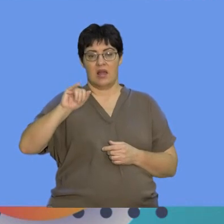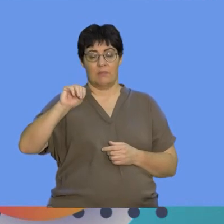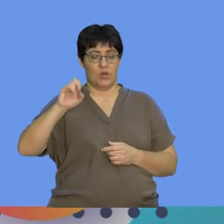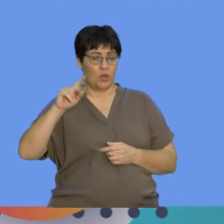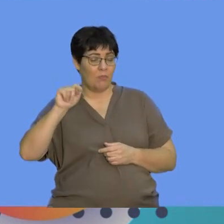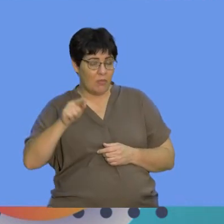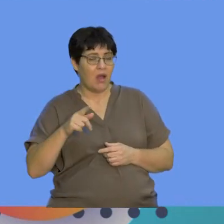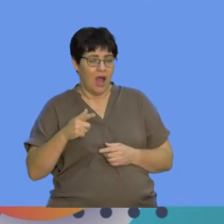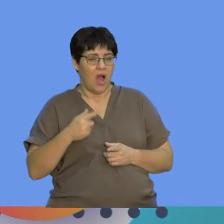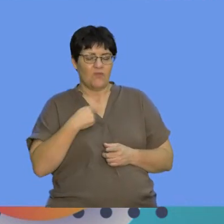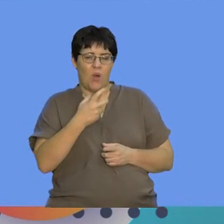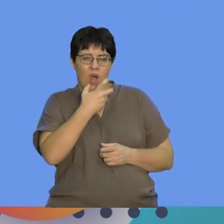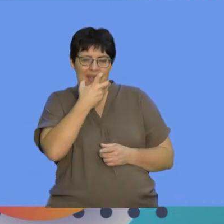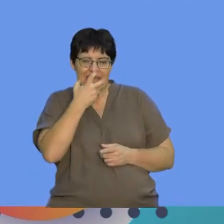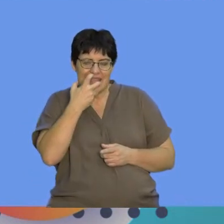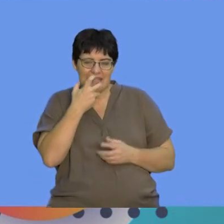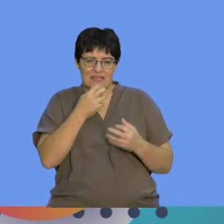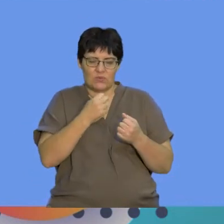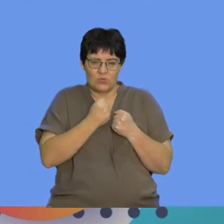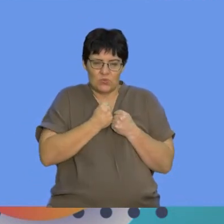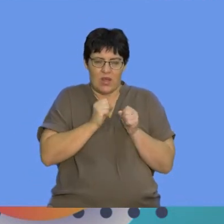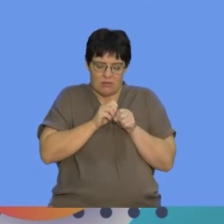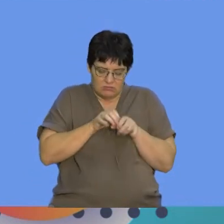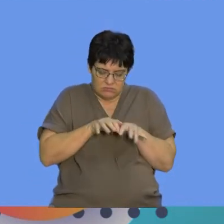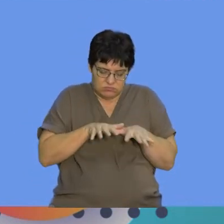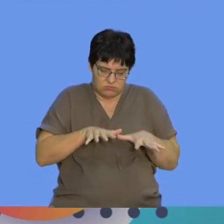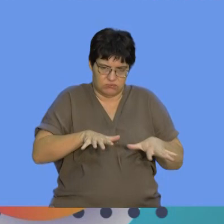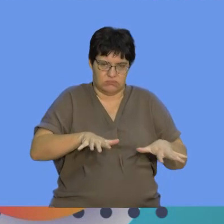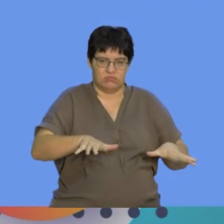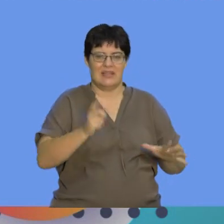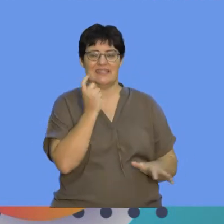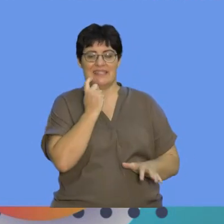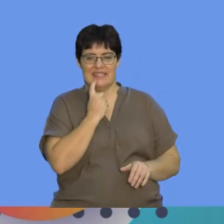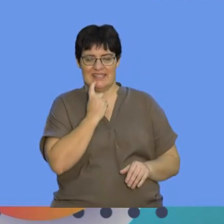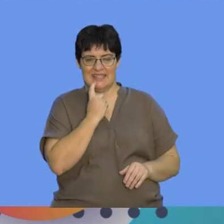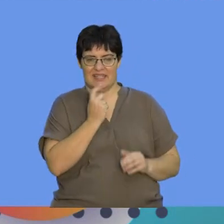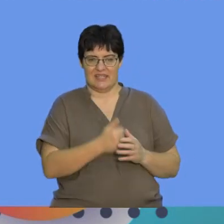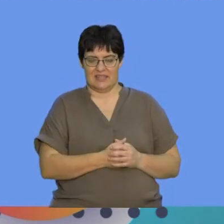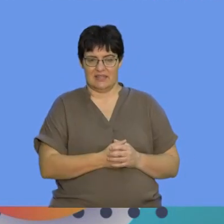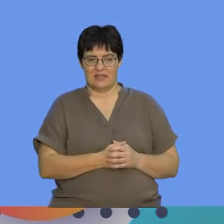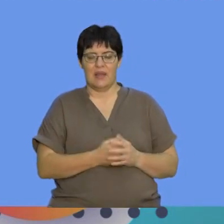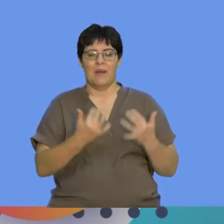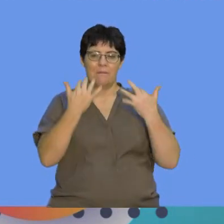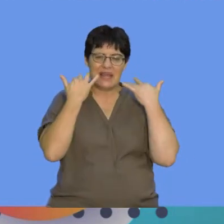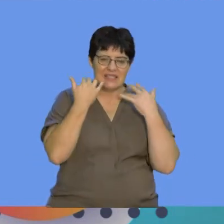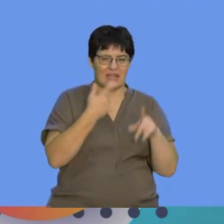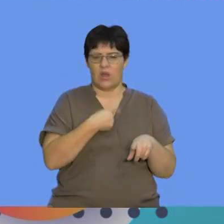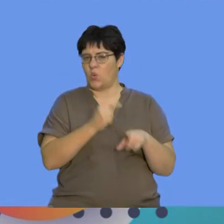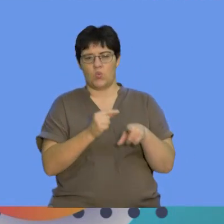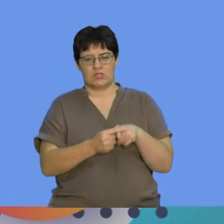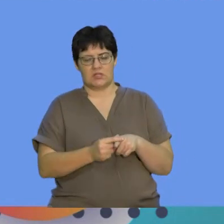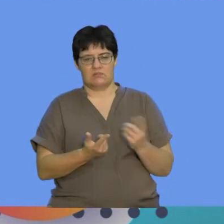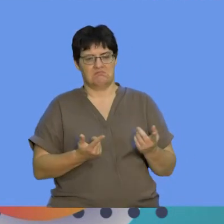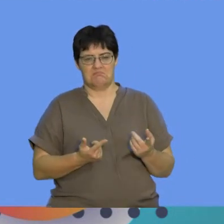that exactly? Aluminum transfers heat quite easily, okay? While, plastic and wood, they're quite the